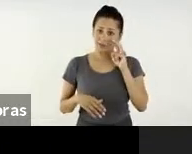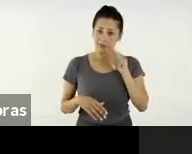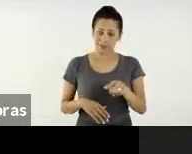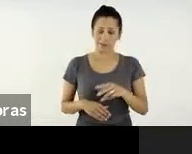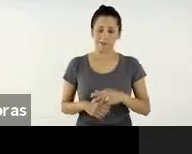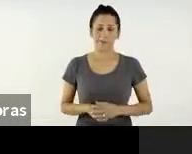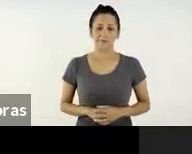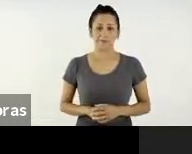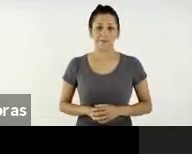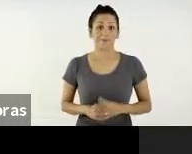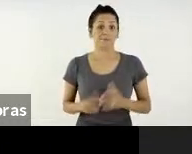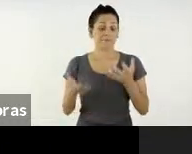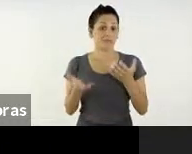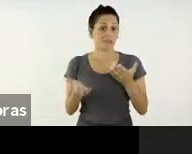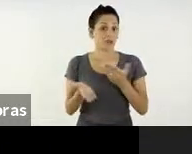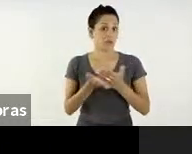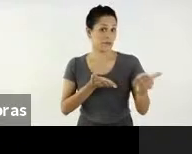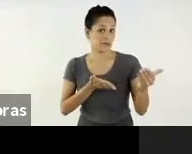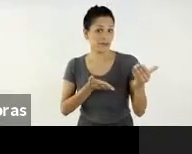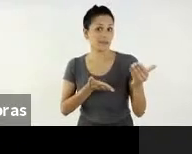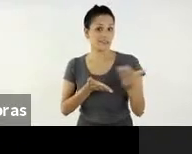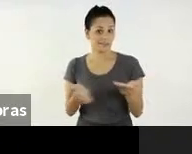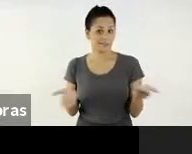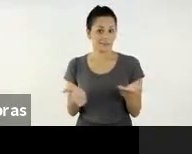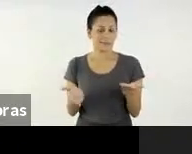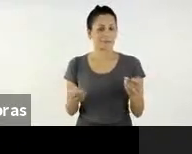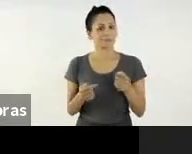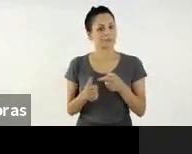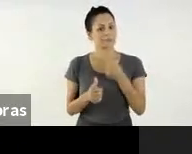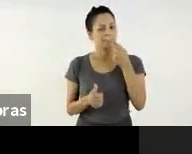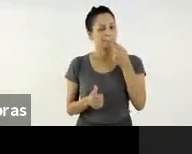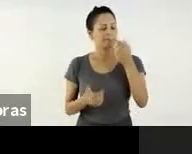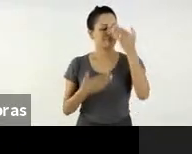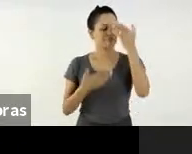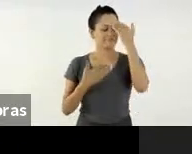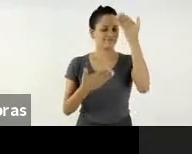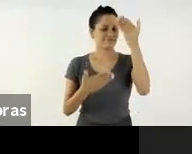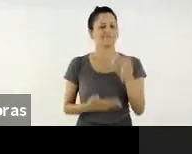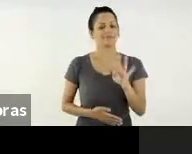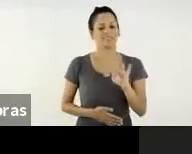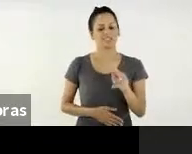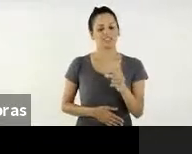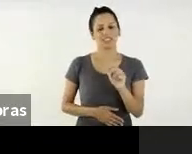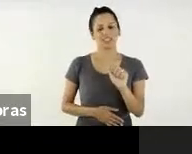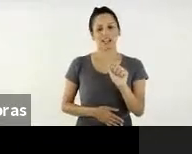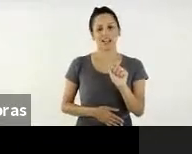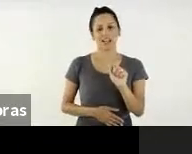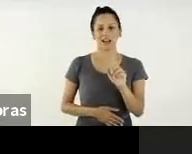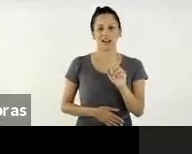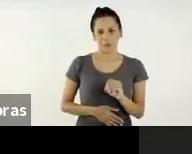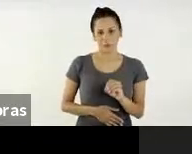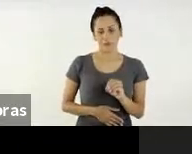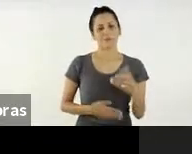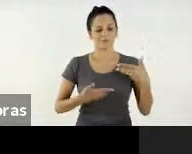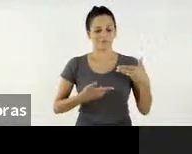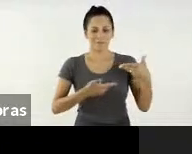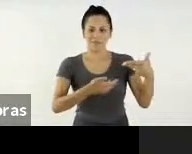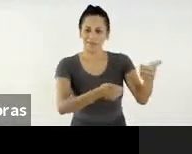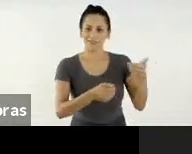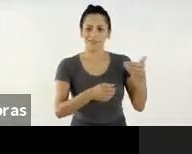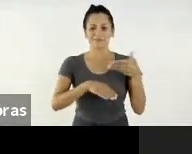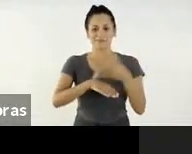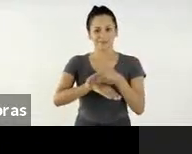thanking Tiago for inviting me. We first met last December in London at a conference at the